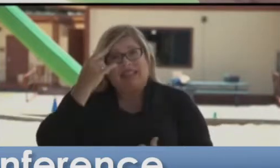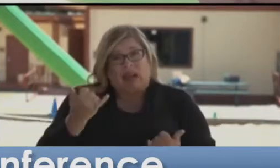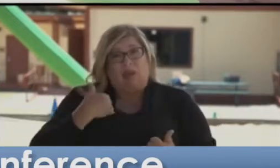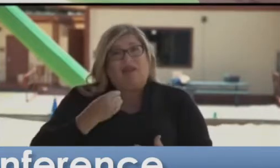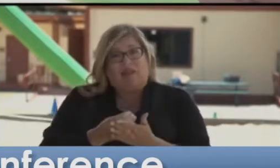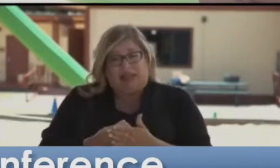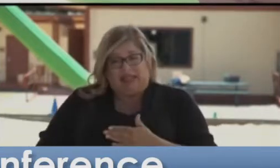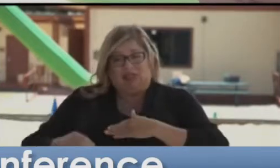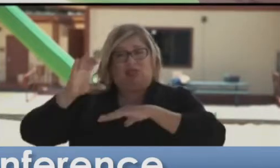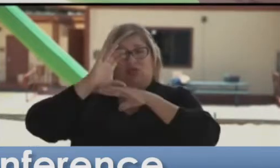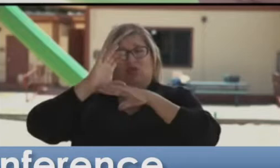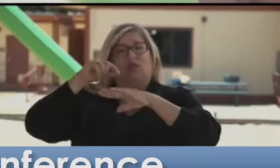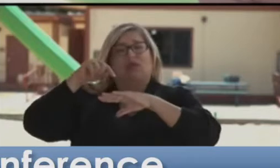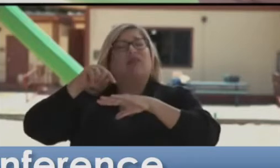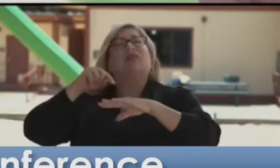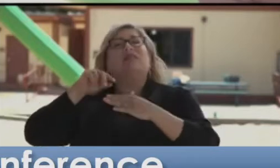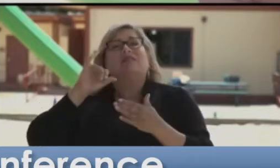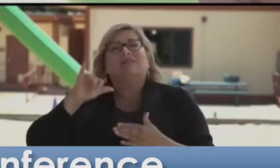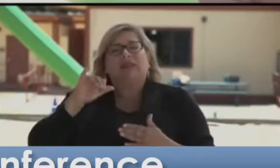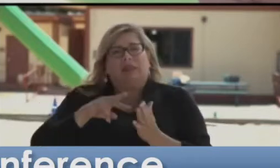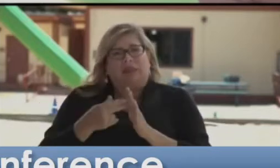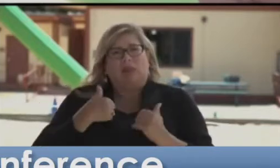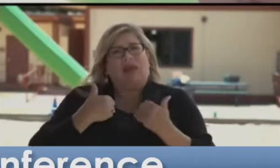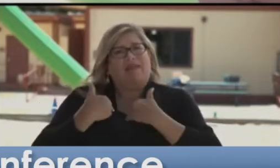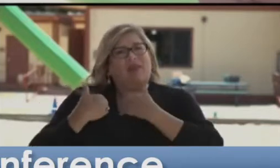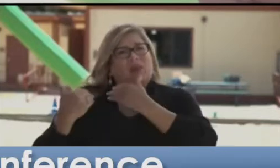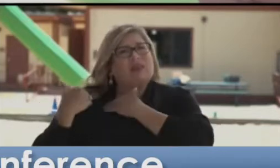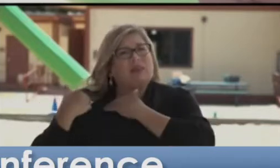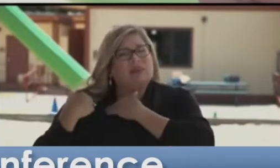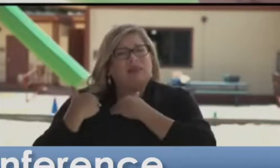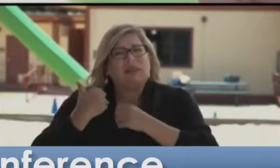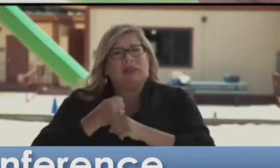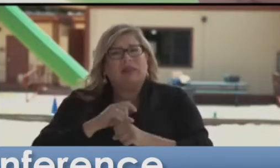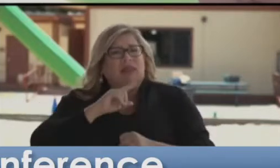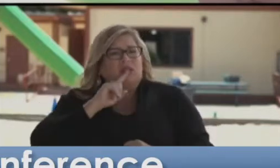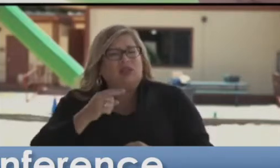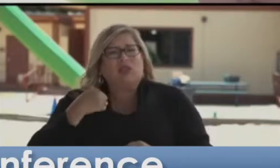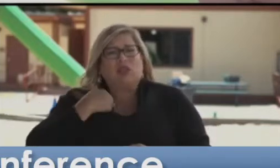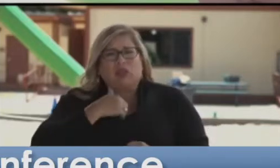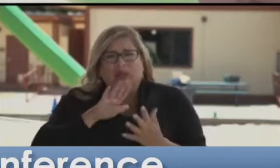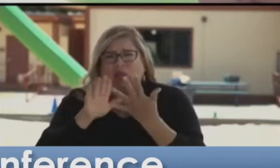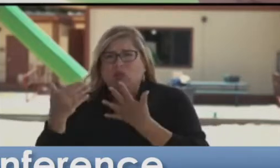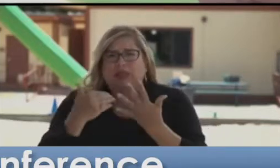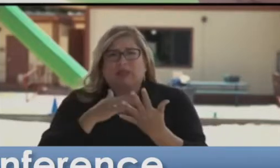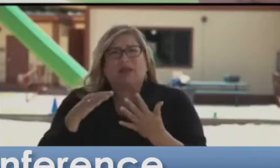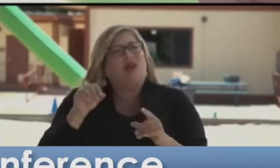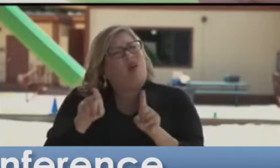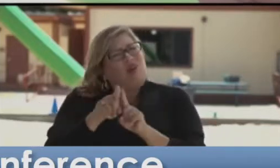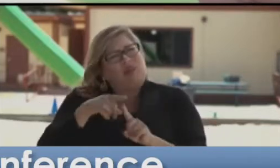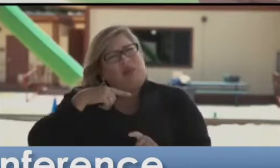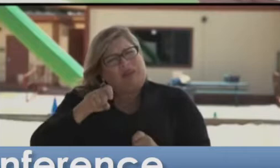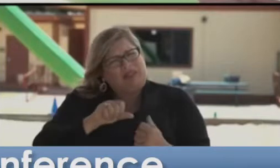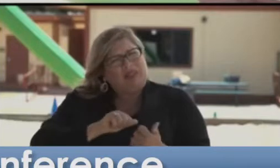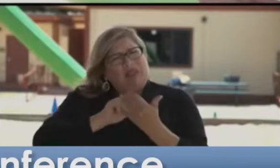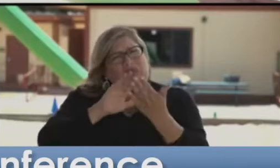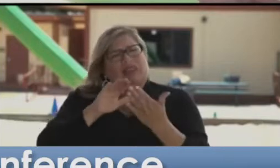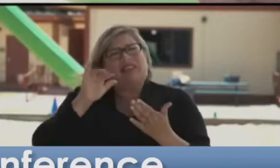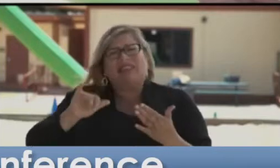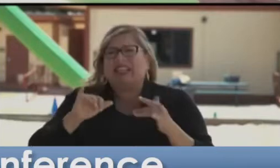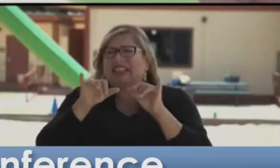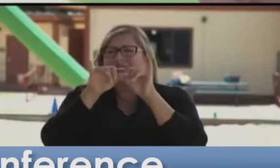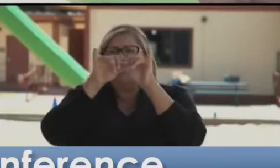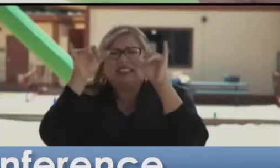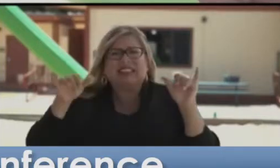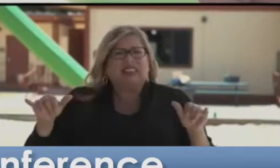responsibility to be more accountable, more transparent, and to address some of these systemic issues, many of which we're assembled here today to